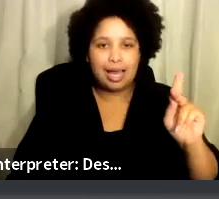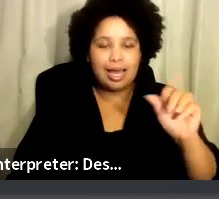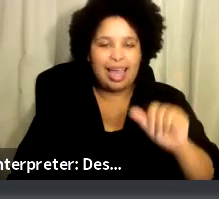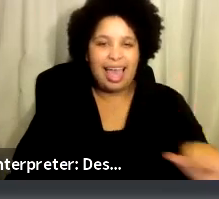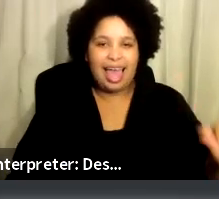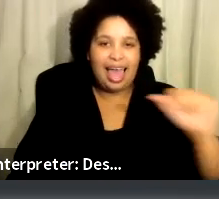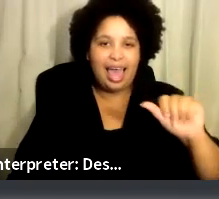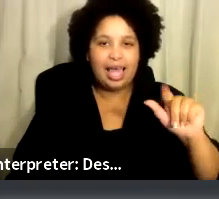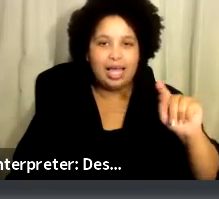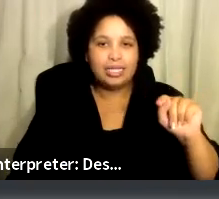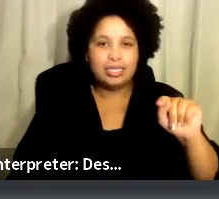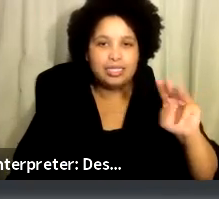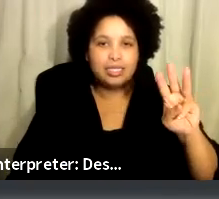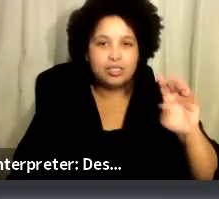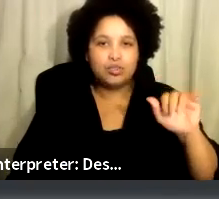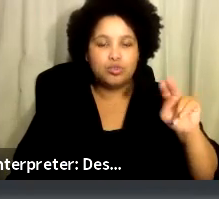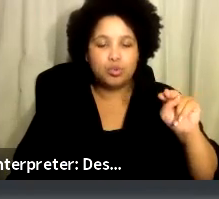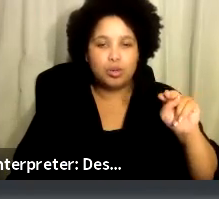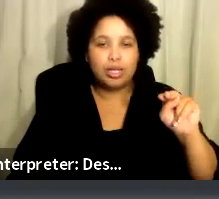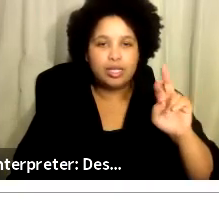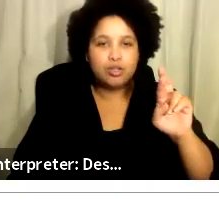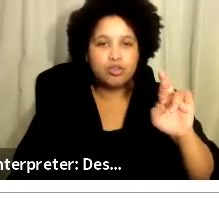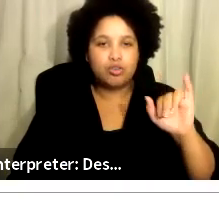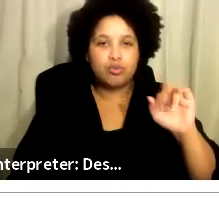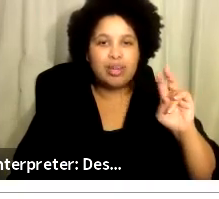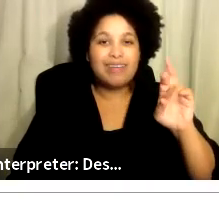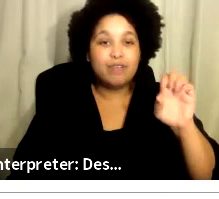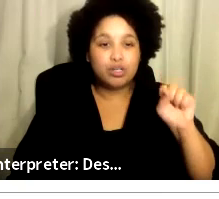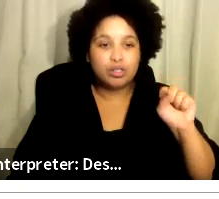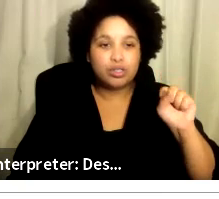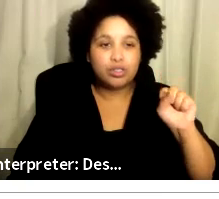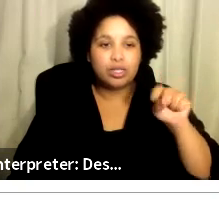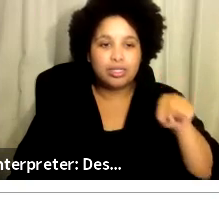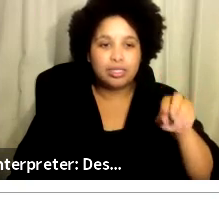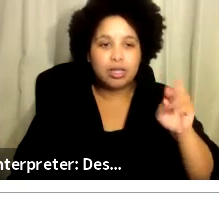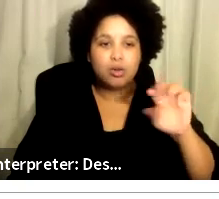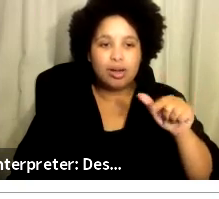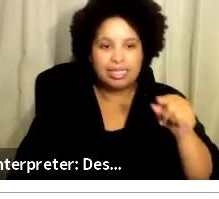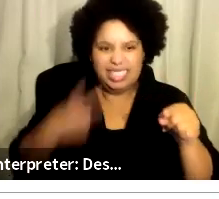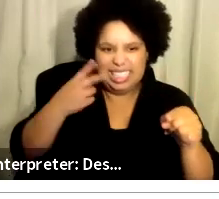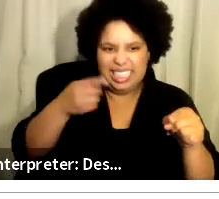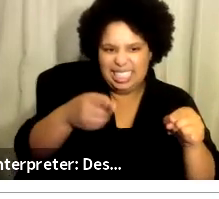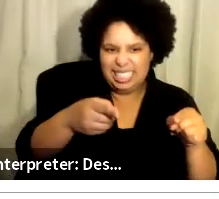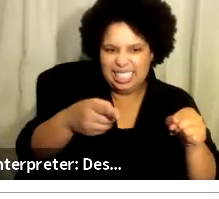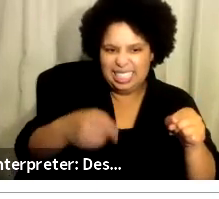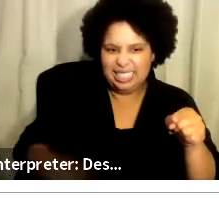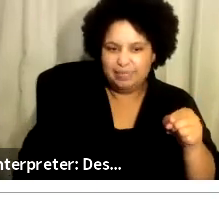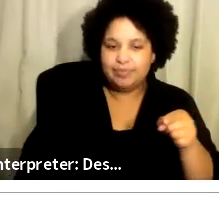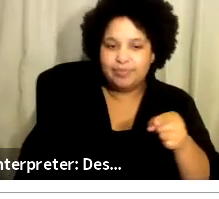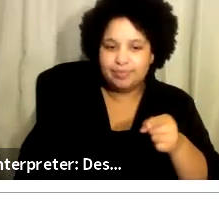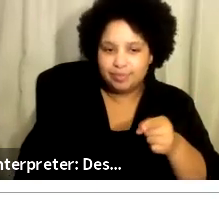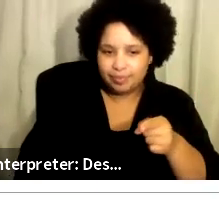enrollprek@twinriversusd.org. I do not see it here, but it is here. This is our email,